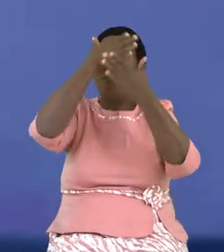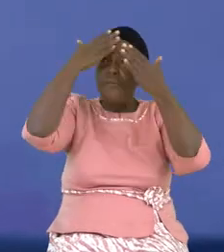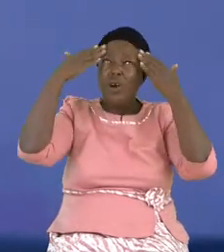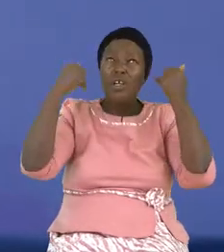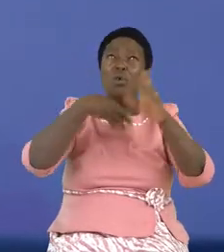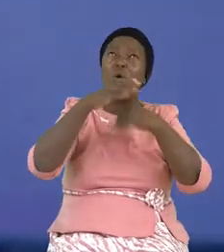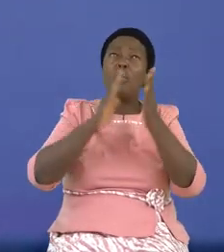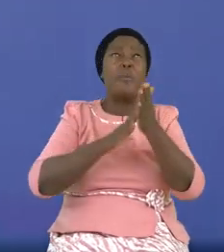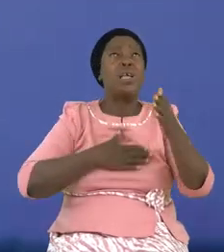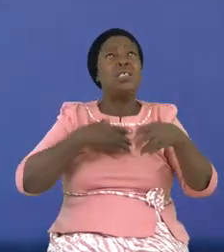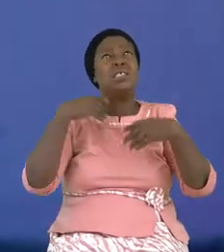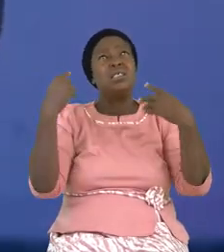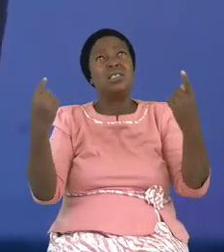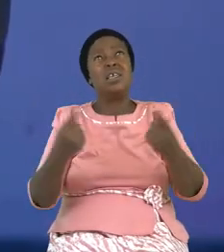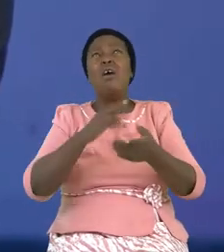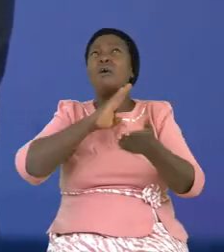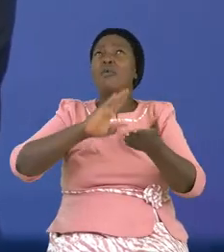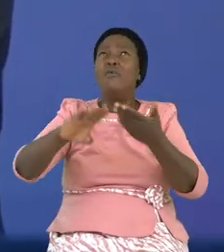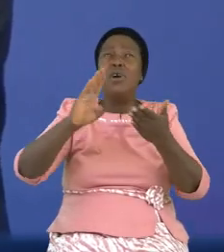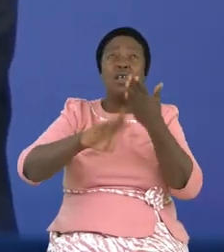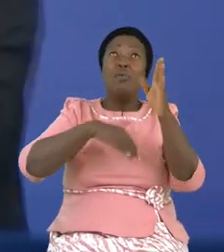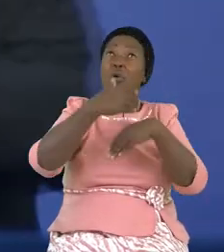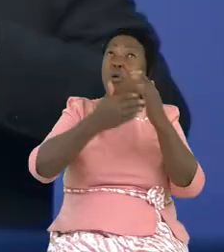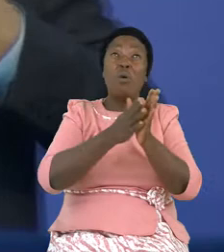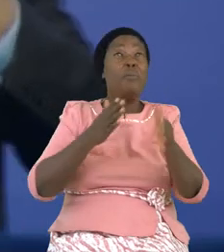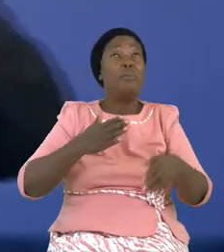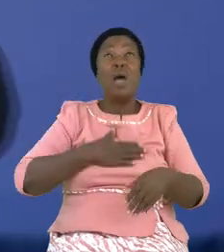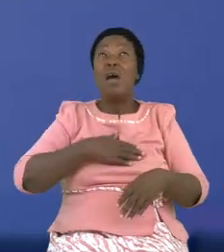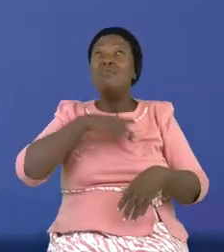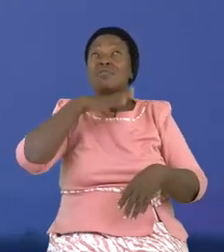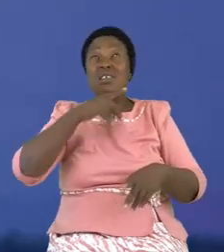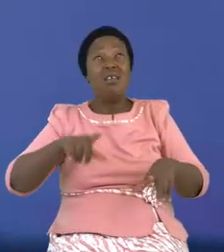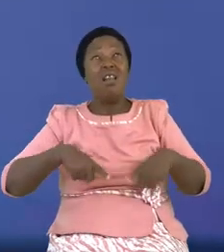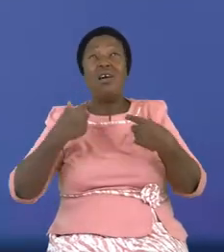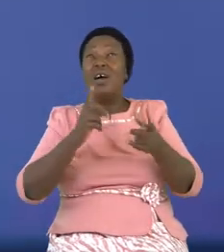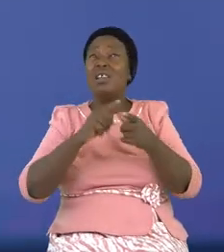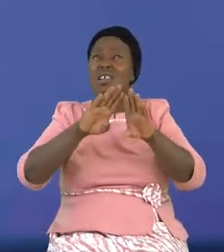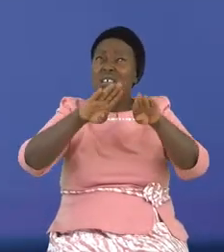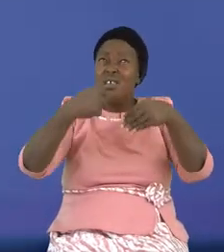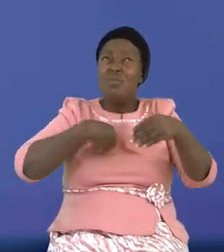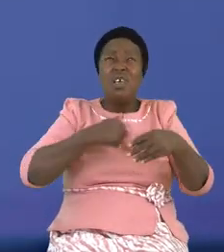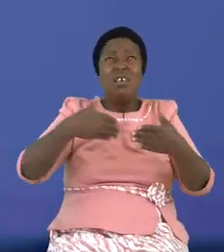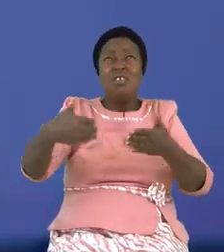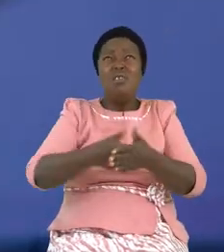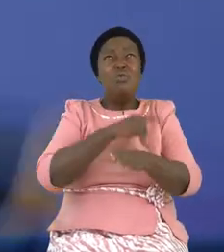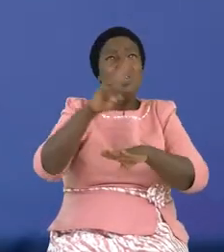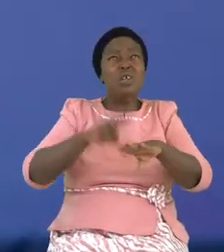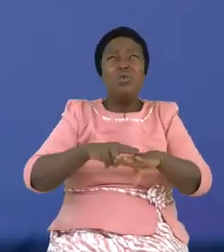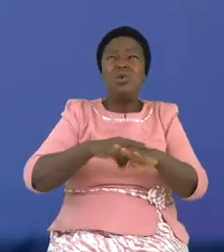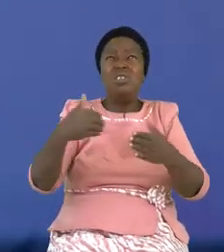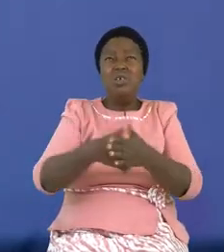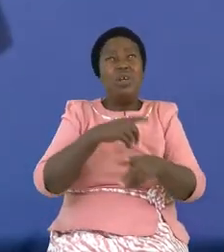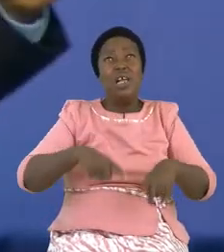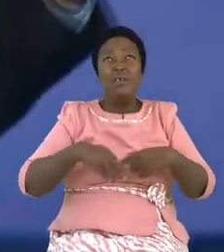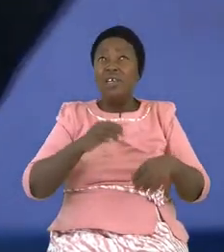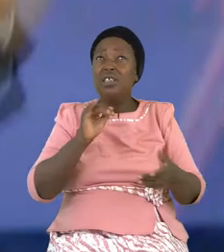transgressions. Forgive all my sins. And then give me a new nature, a new life that will remember